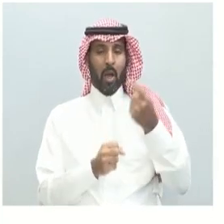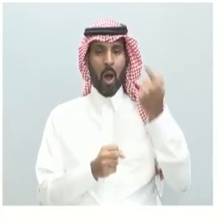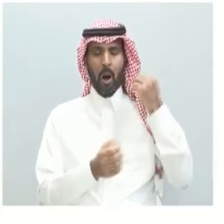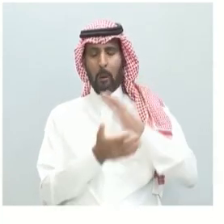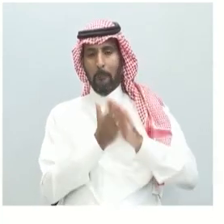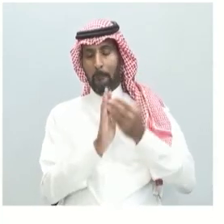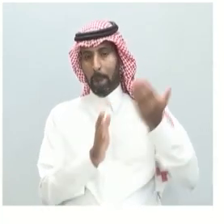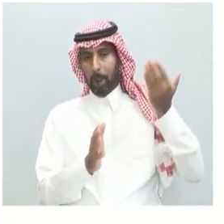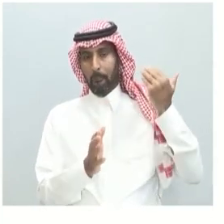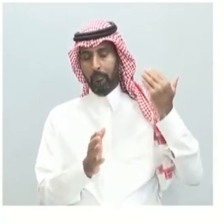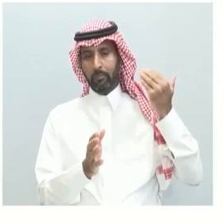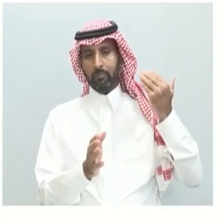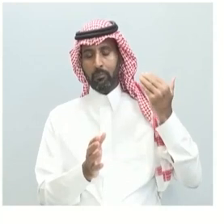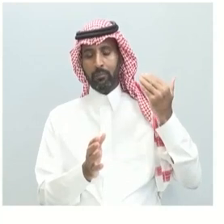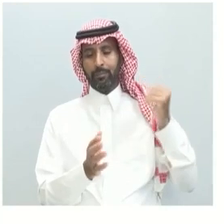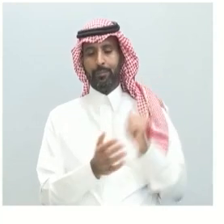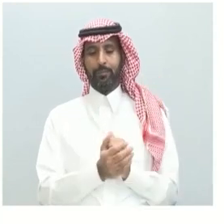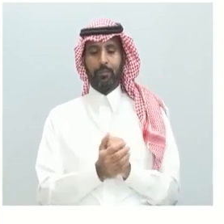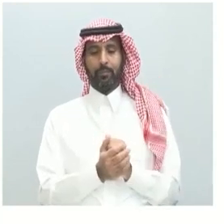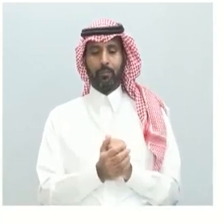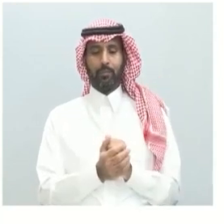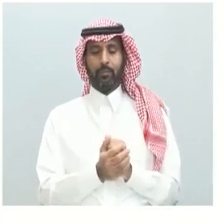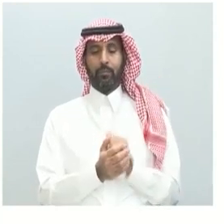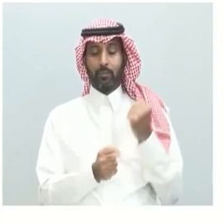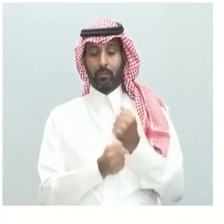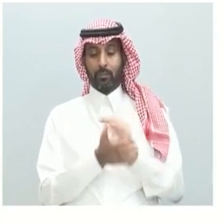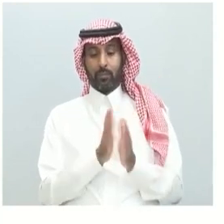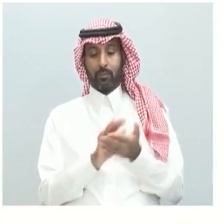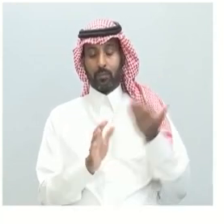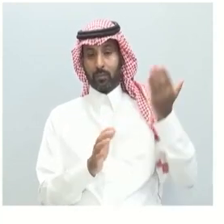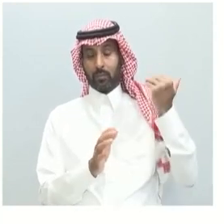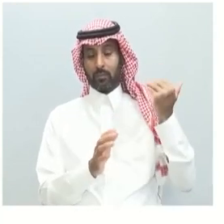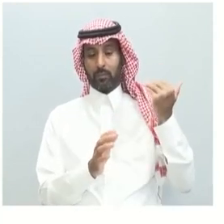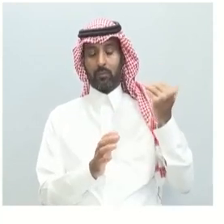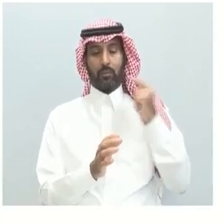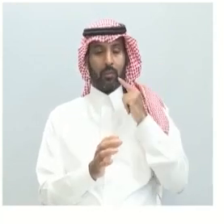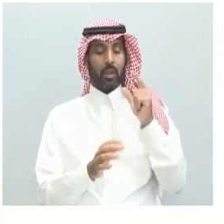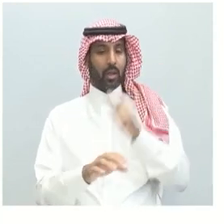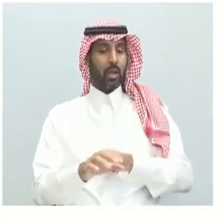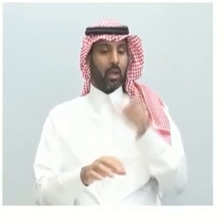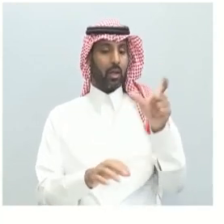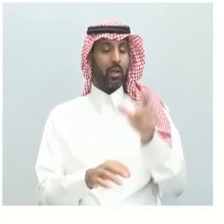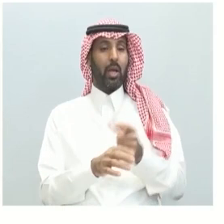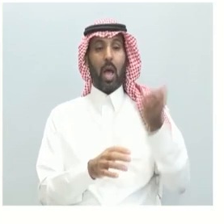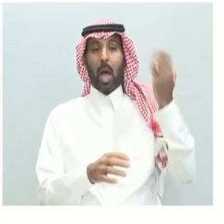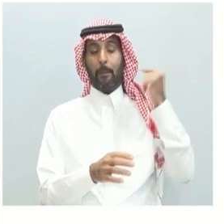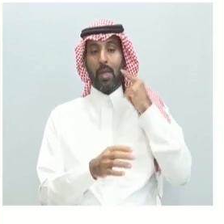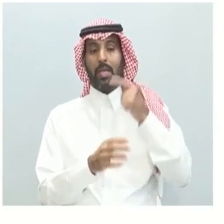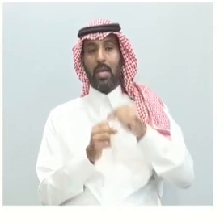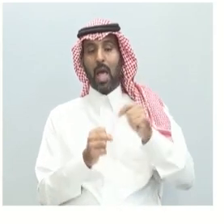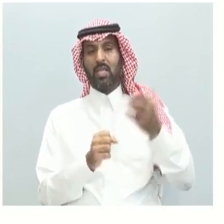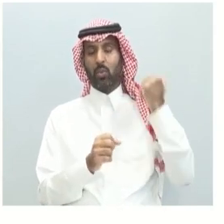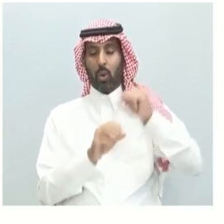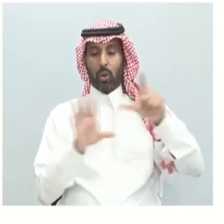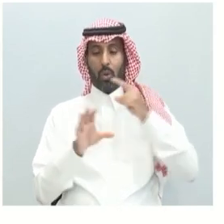the past. We use simple past with actions that are done, completed. We often use time expressions such as yesterday, last week,